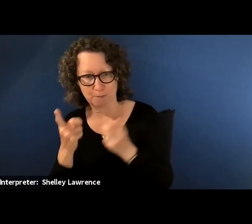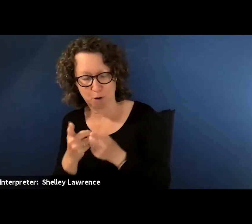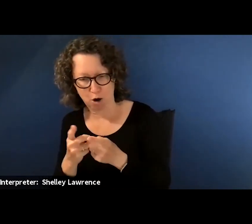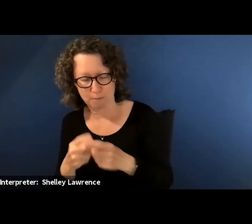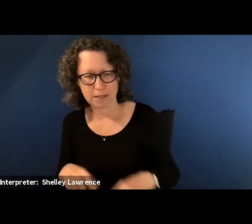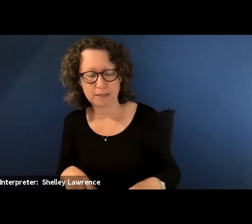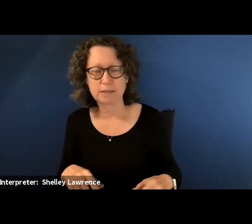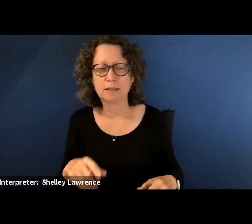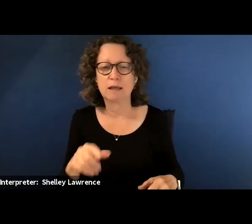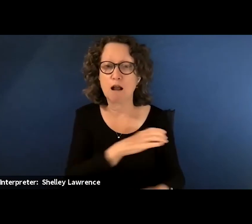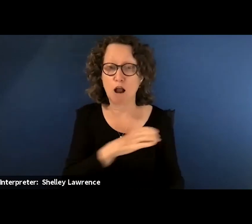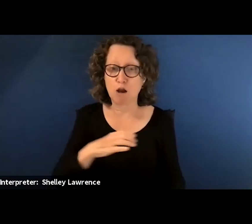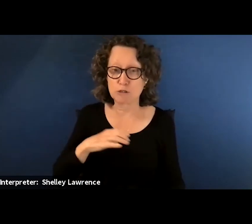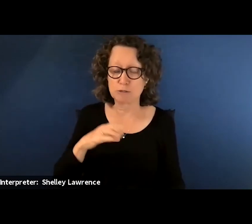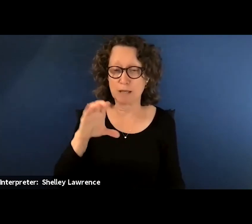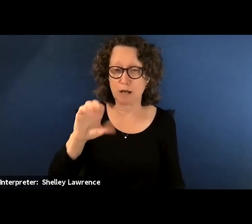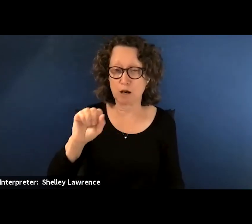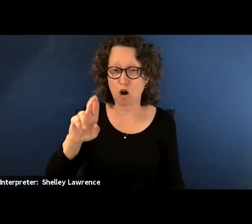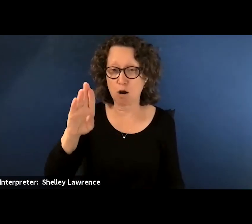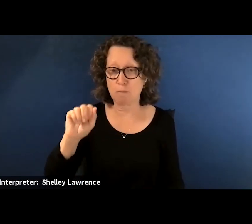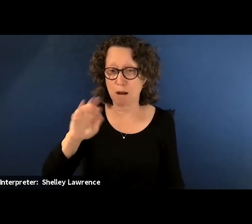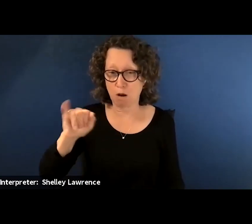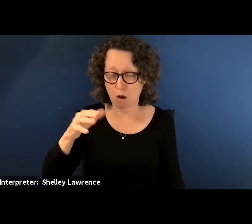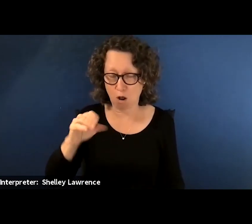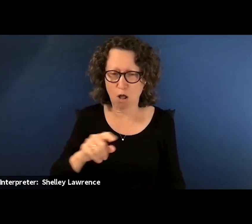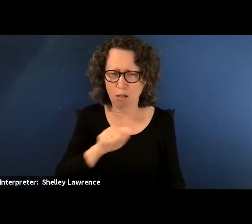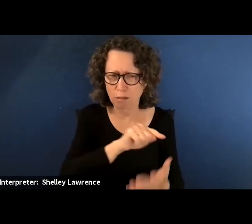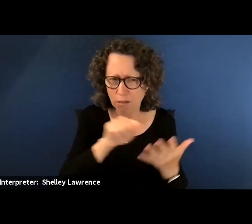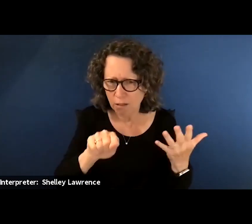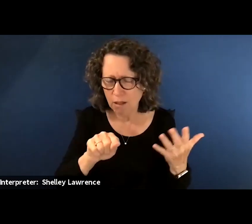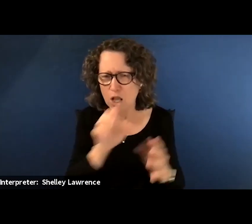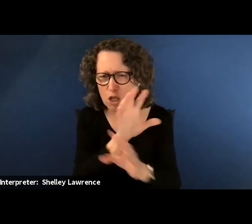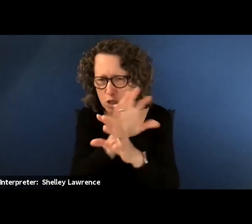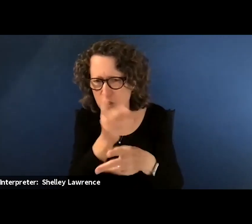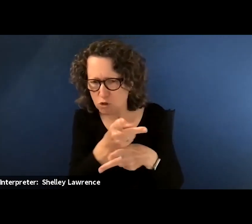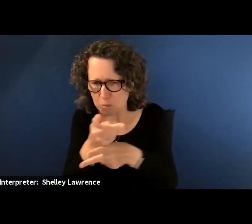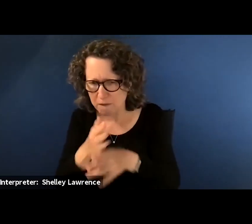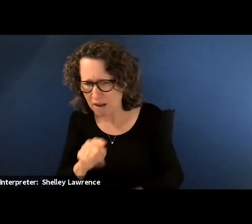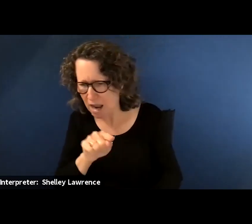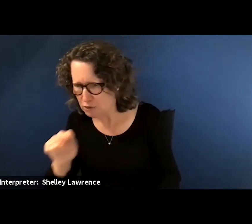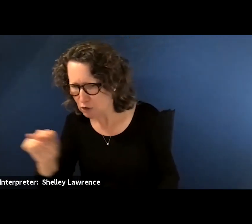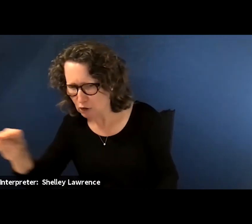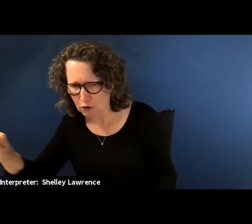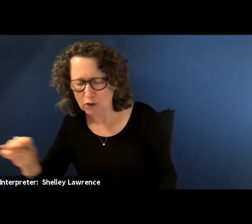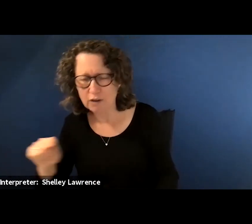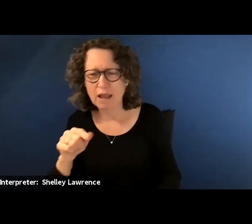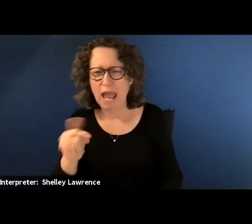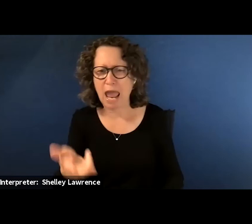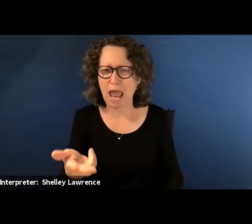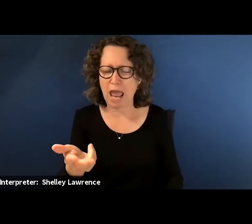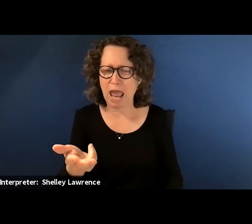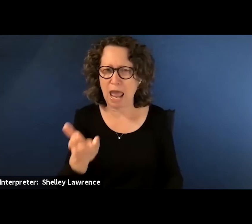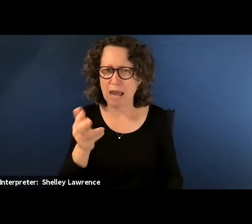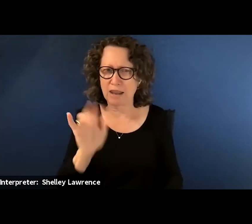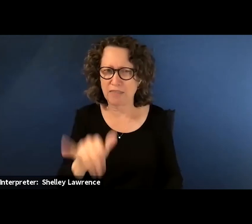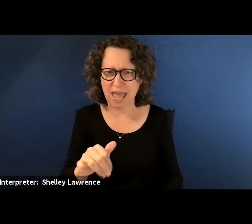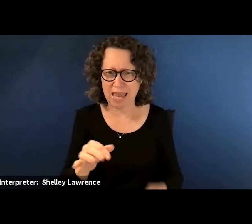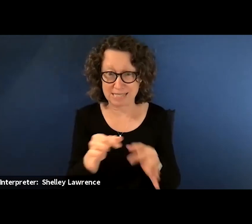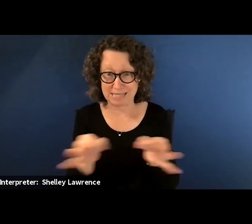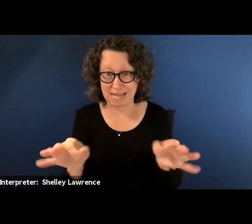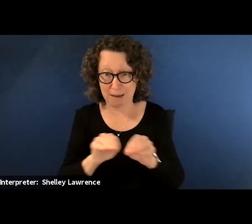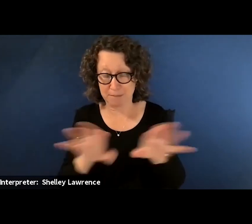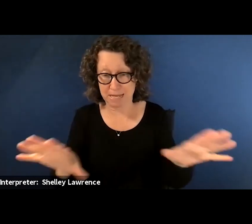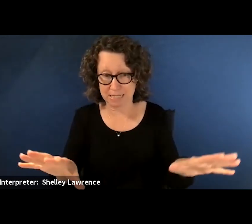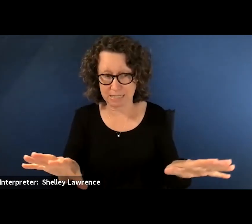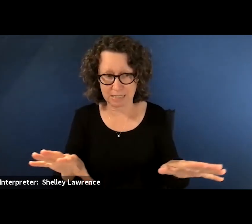Salud Carvajal, State Senator Monique Limon, and Supervisor Das William, and a 3-page statement that went out through Parent